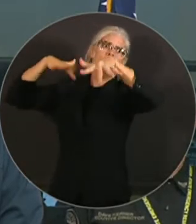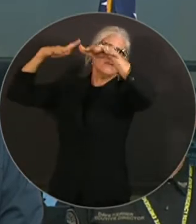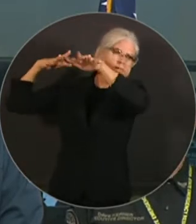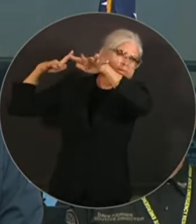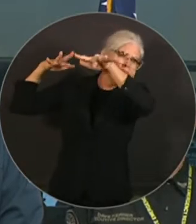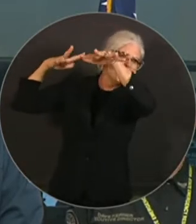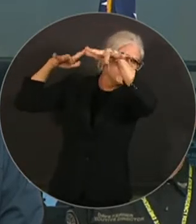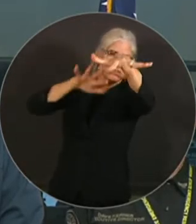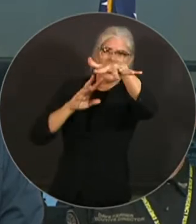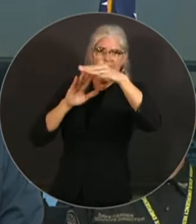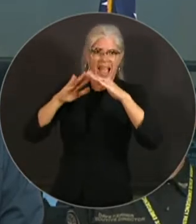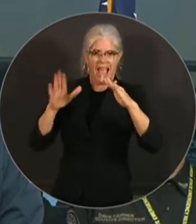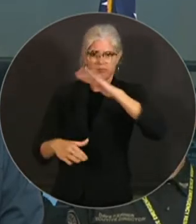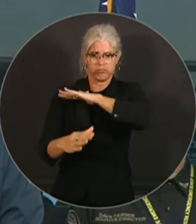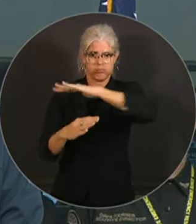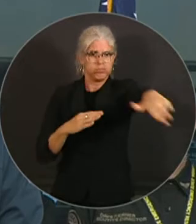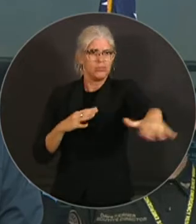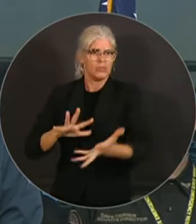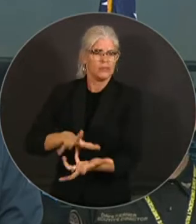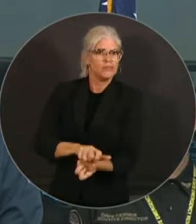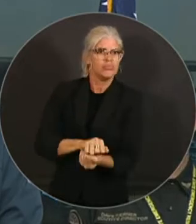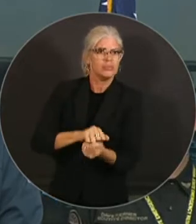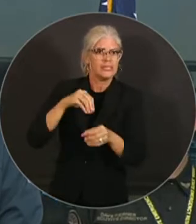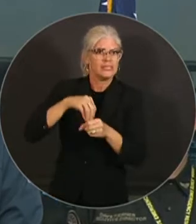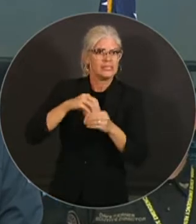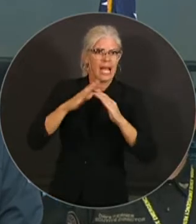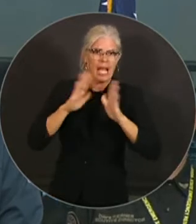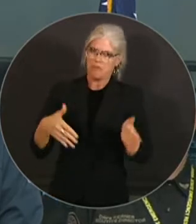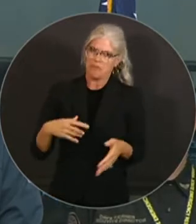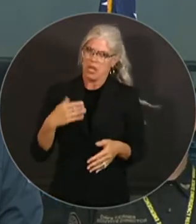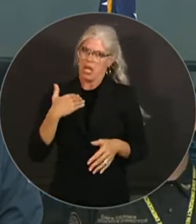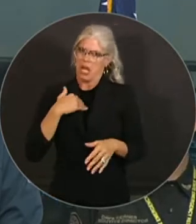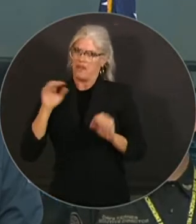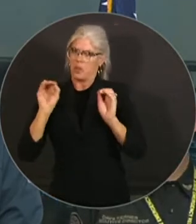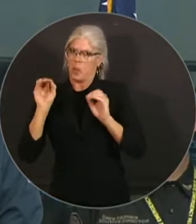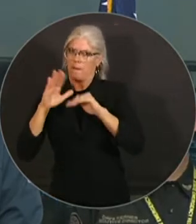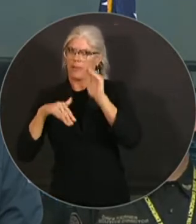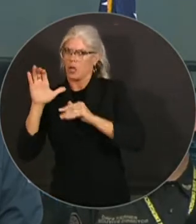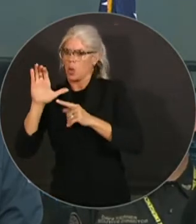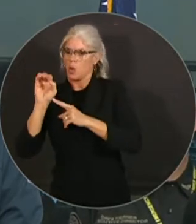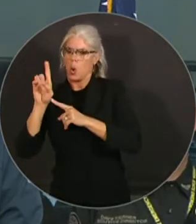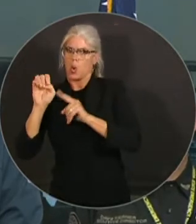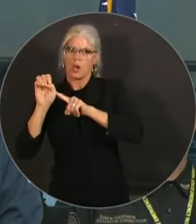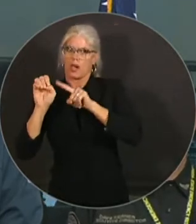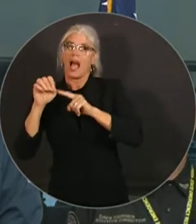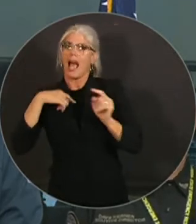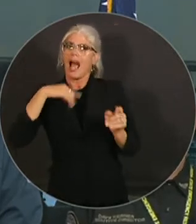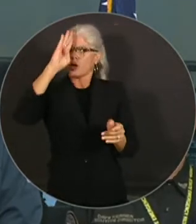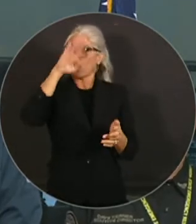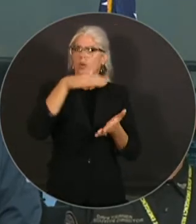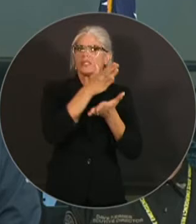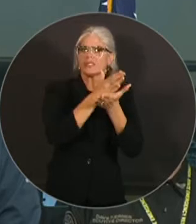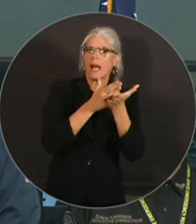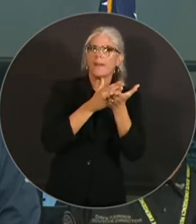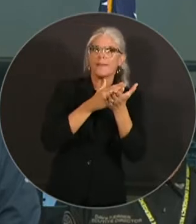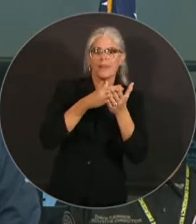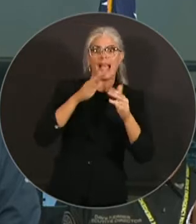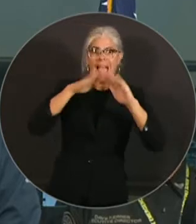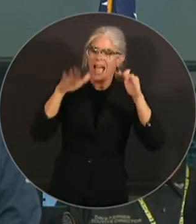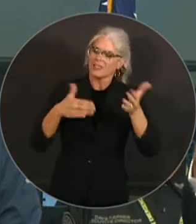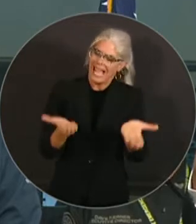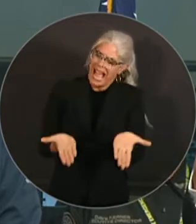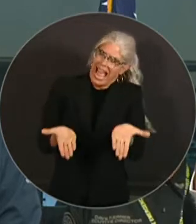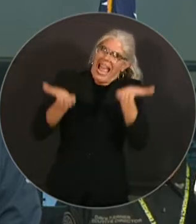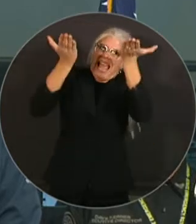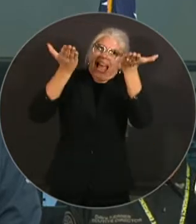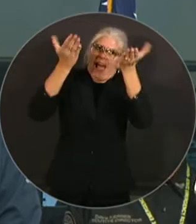so I don't know that there's a building code. I know like they raised some of the ones that were raised really high. I think the newer homes